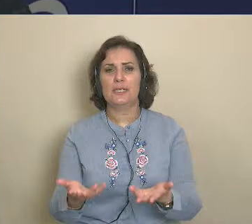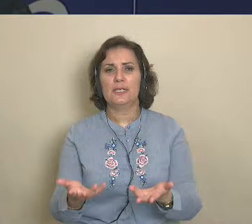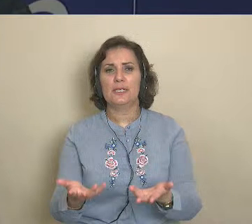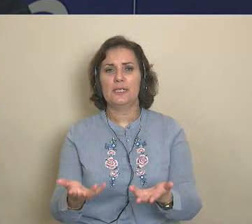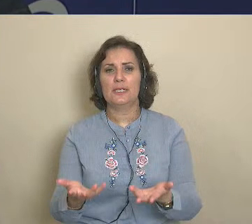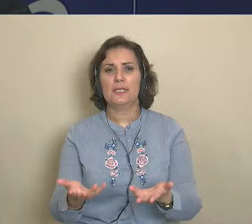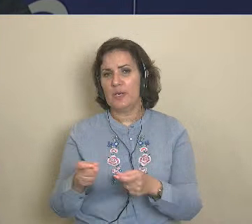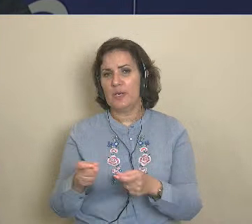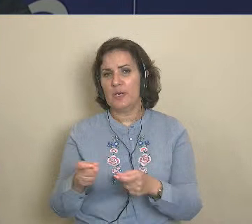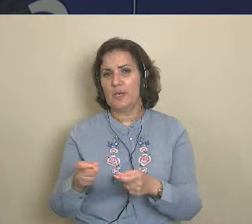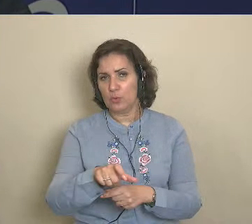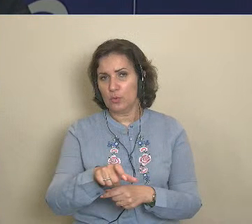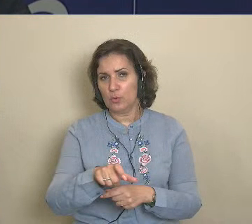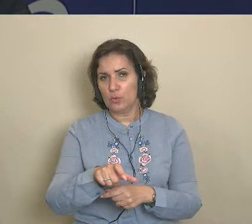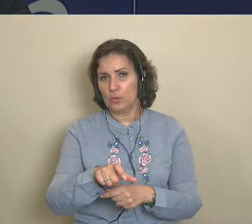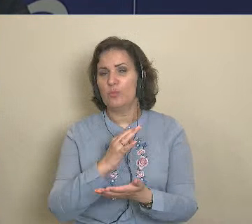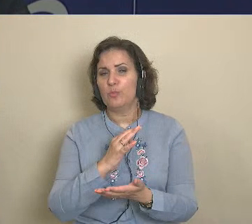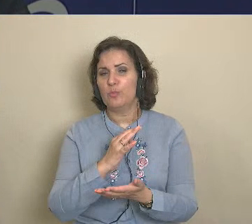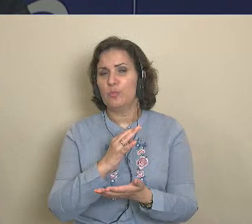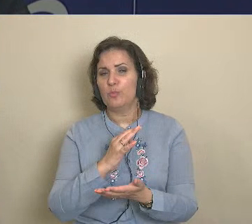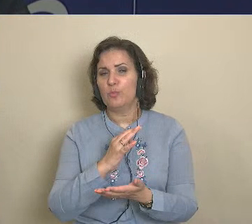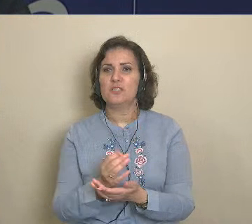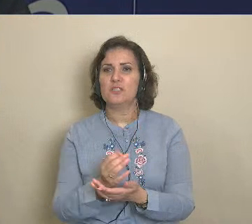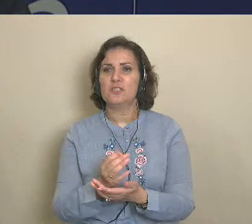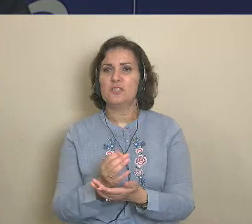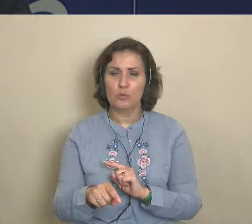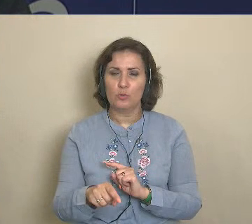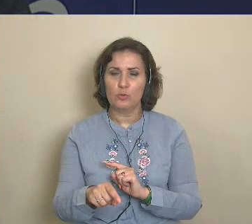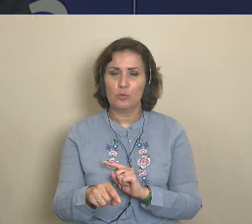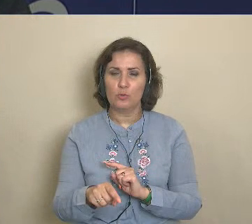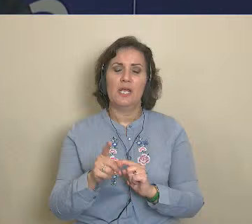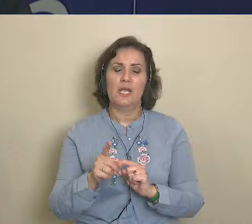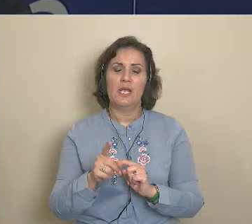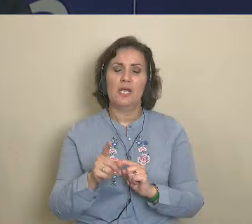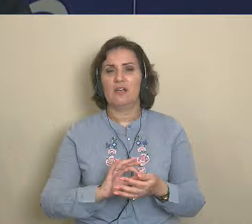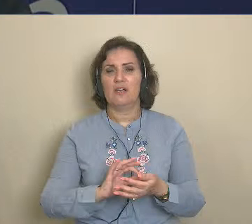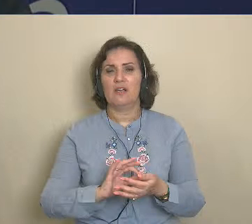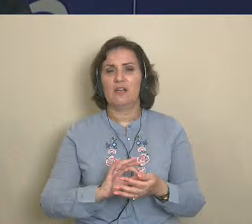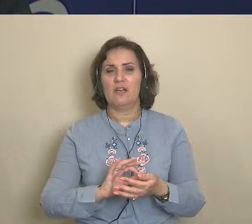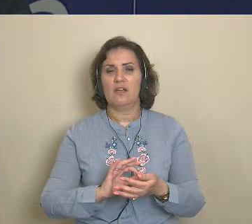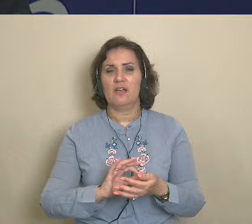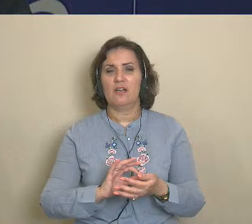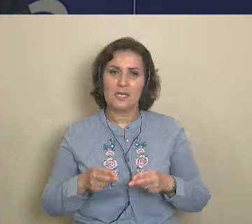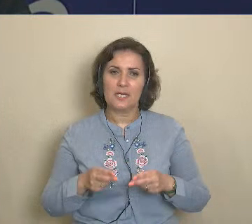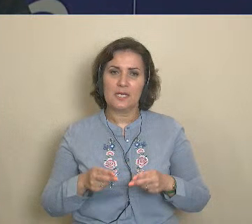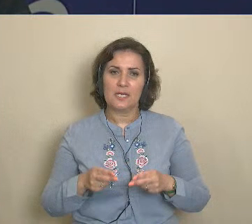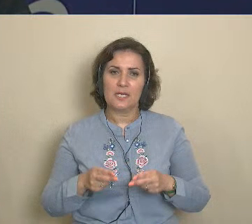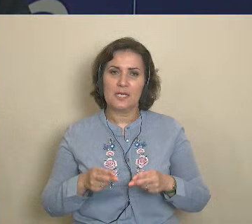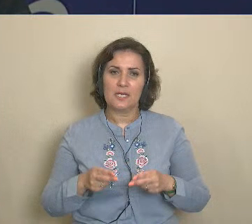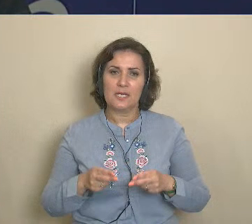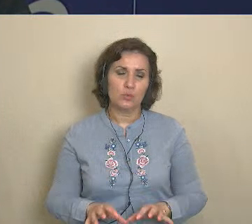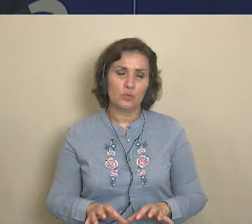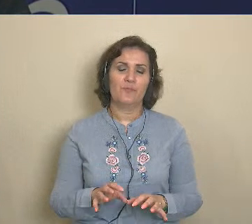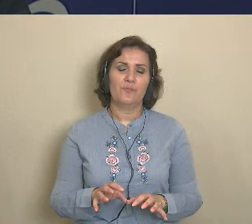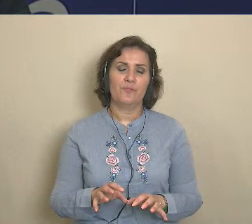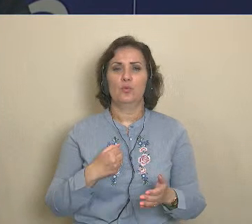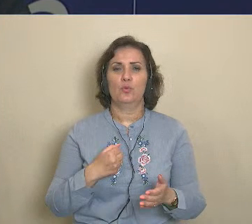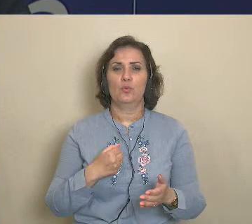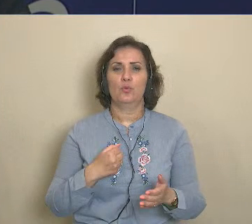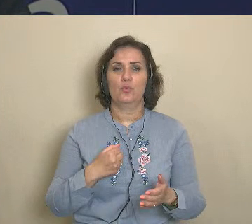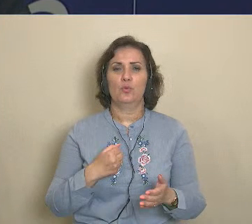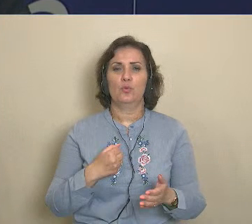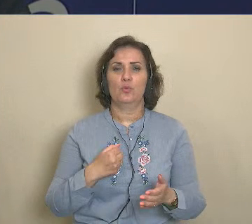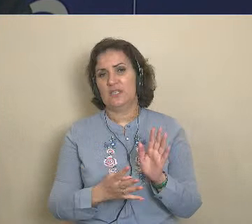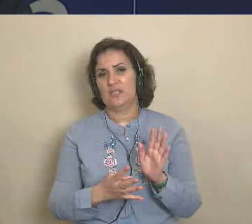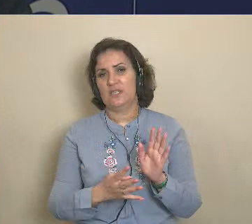say that there were too many people who were made liable, and due to the wordings in the criminal